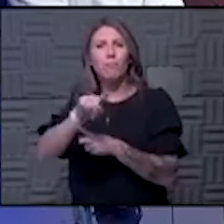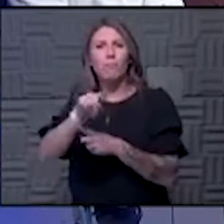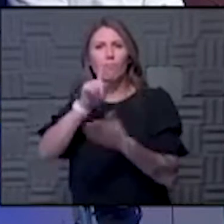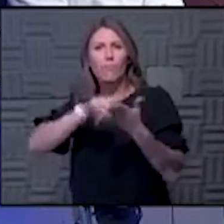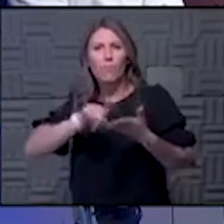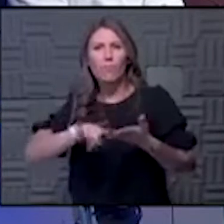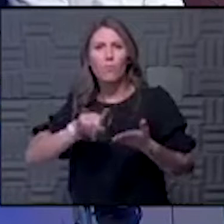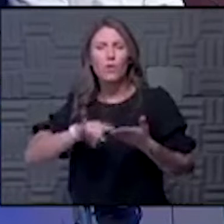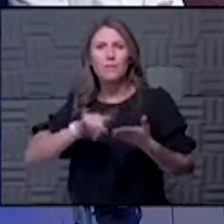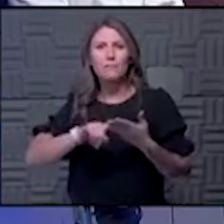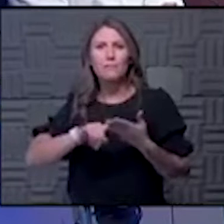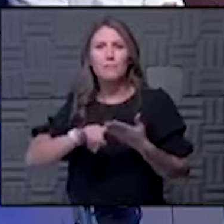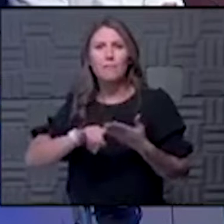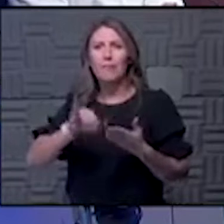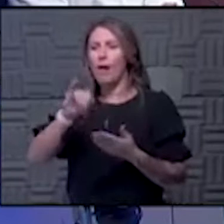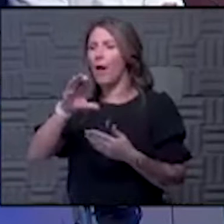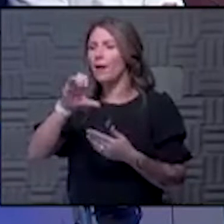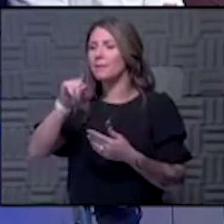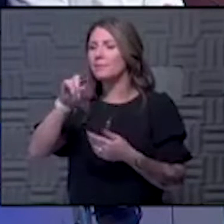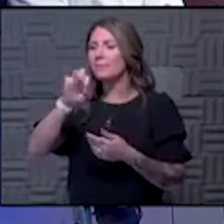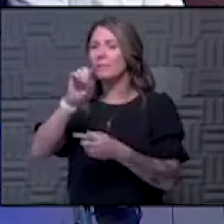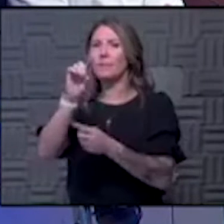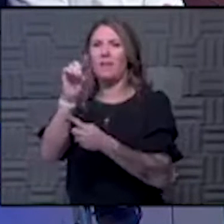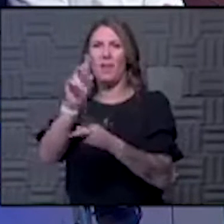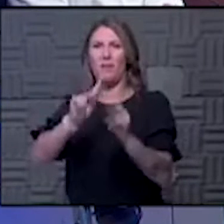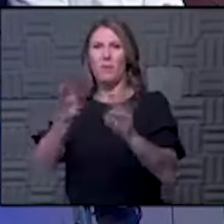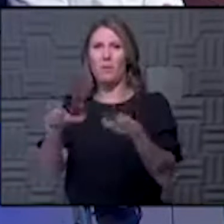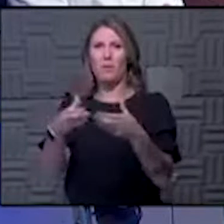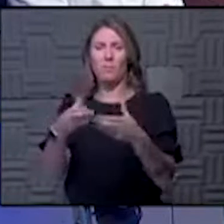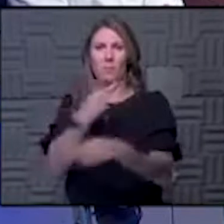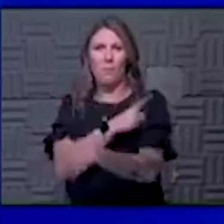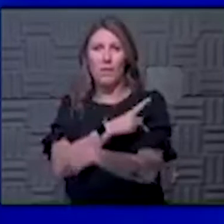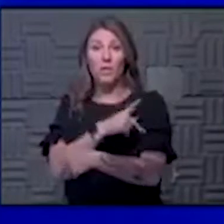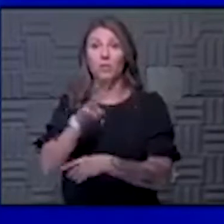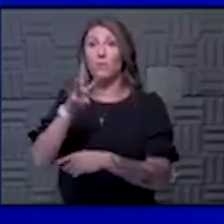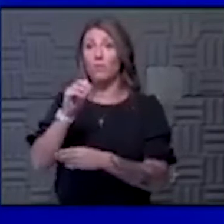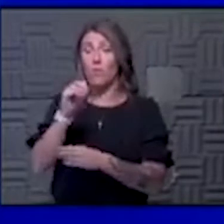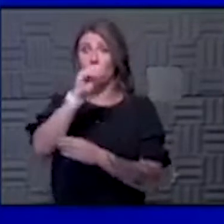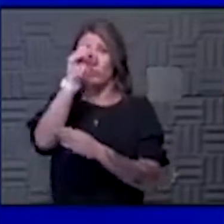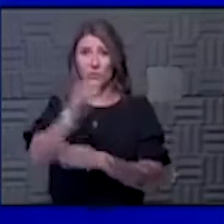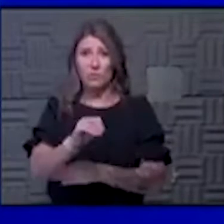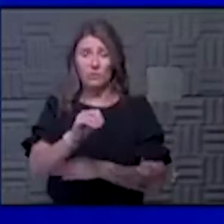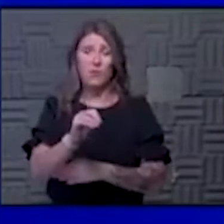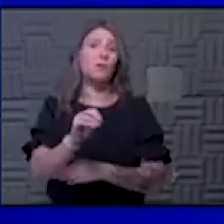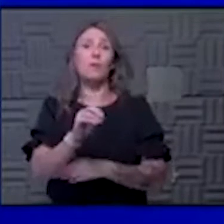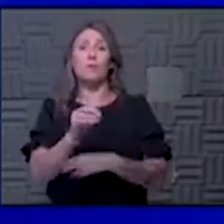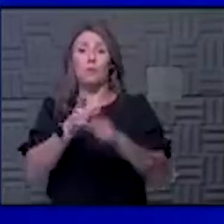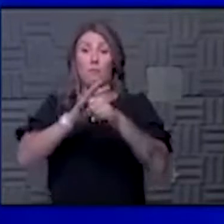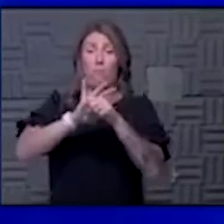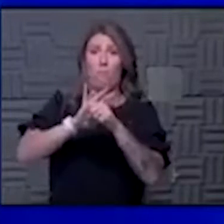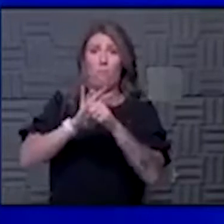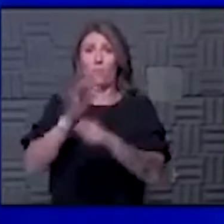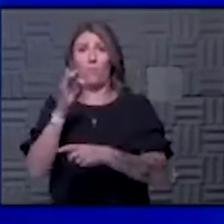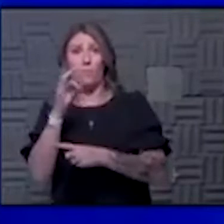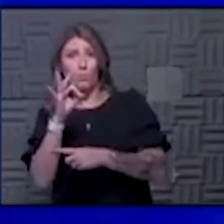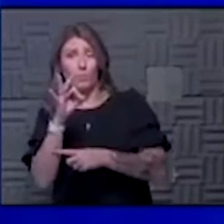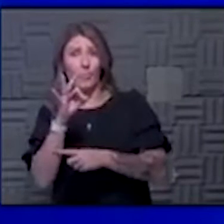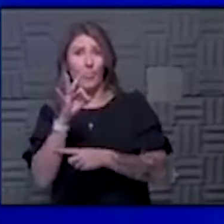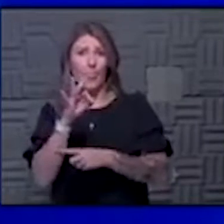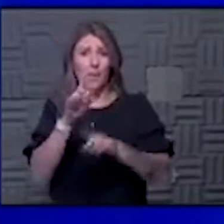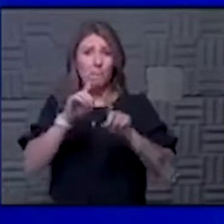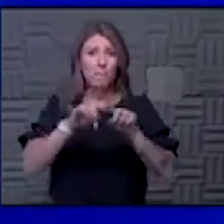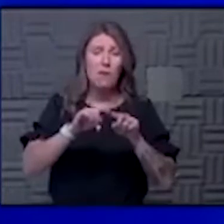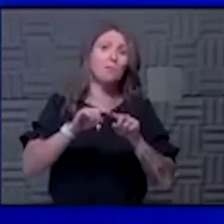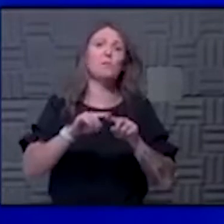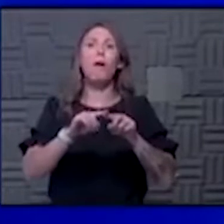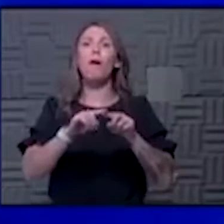in Iceland looking at a population of patients, and they found that 40% of the people who had COVID, based on humoral antibody, never